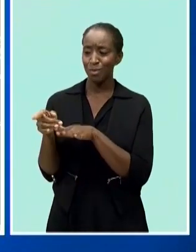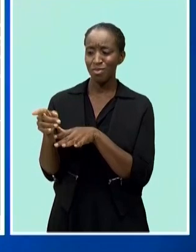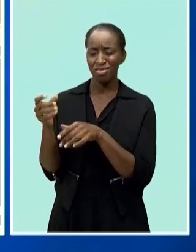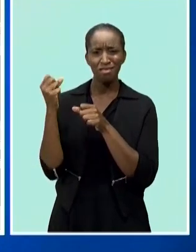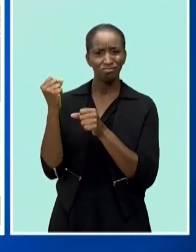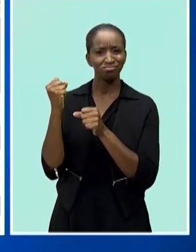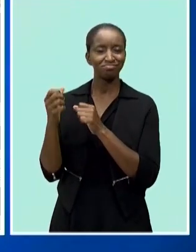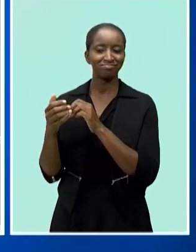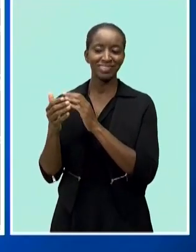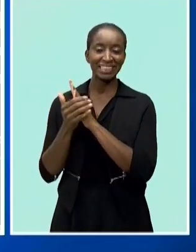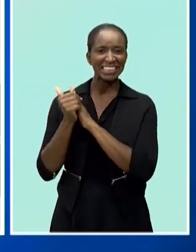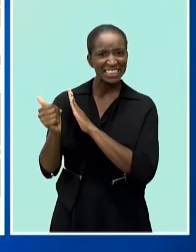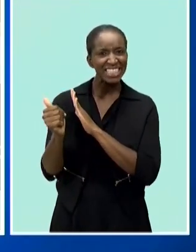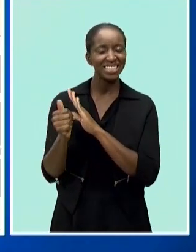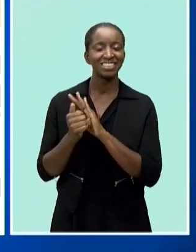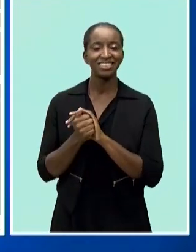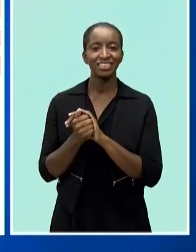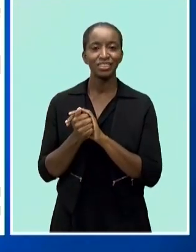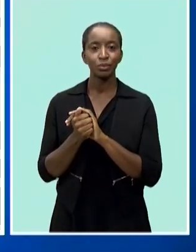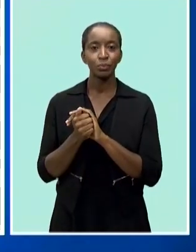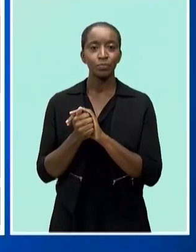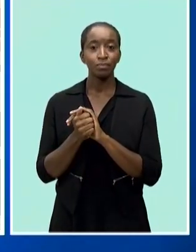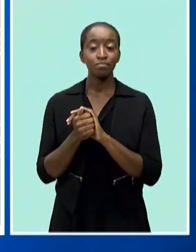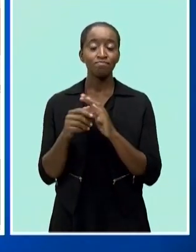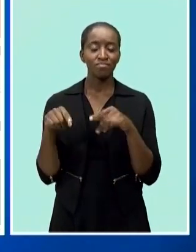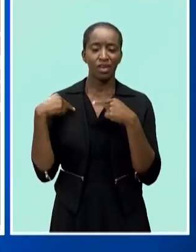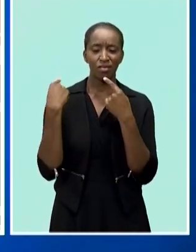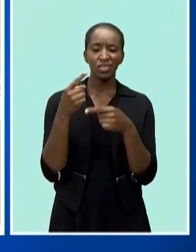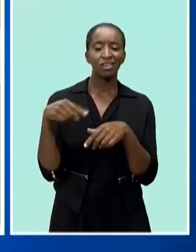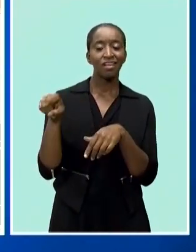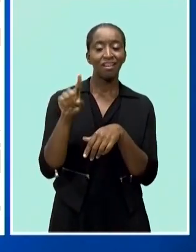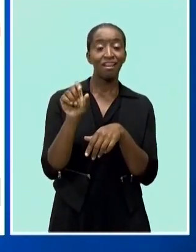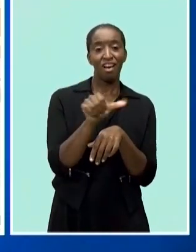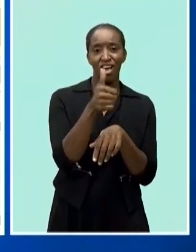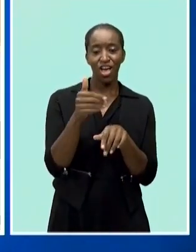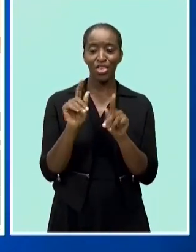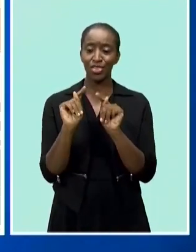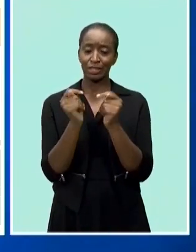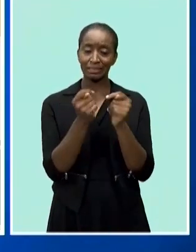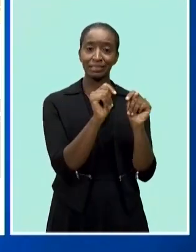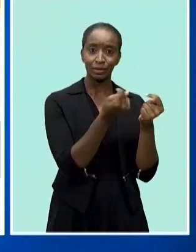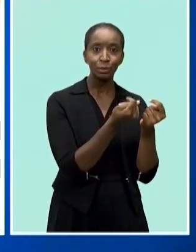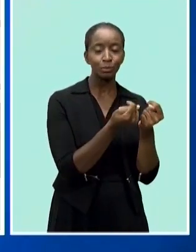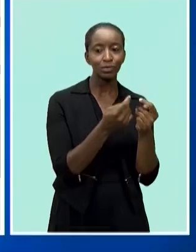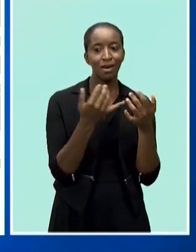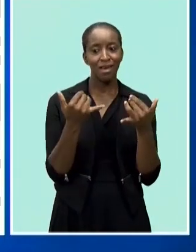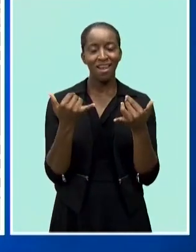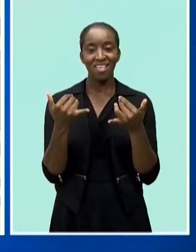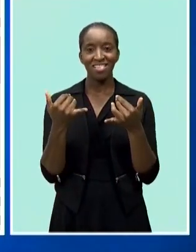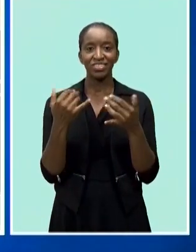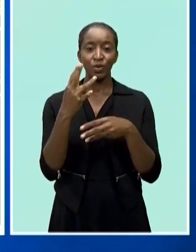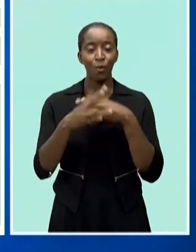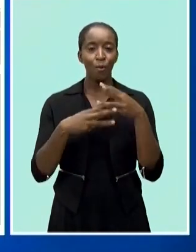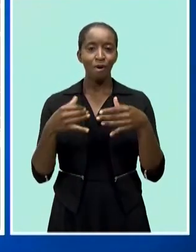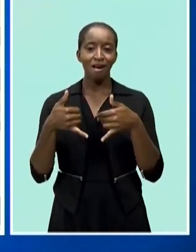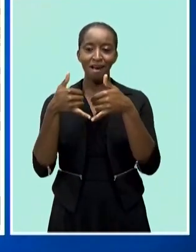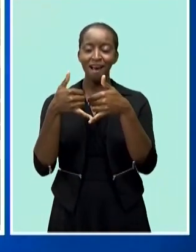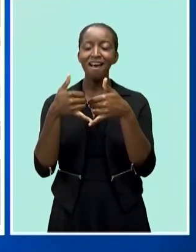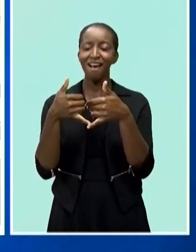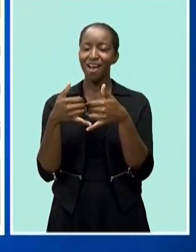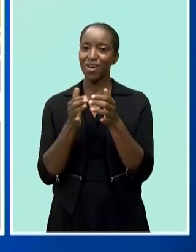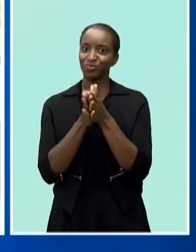in the squad, and he believes with all the teams announced so far, this World Cup may turn out to be quite the tournament. Colin Sandy